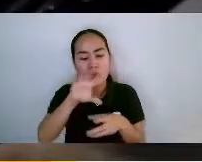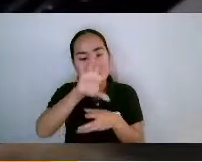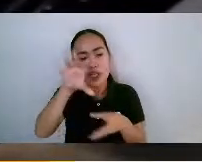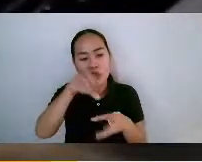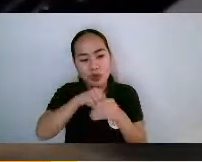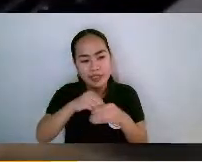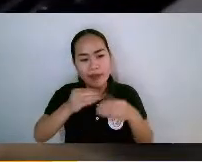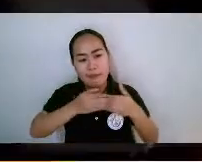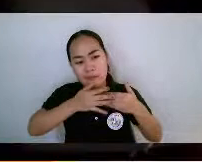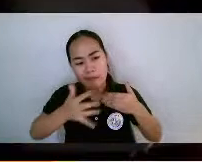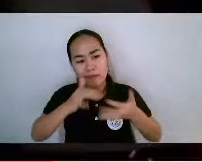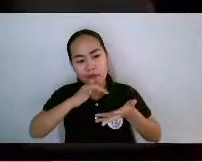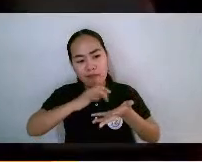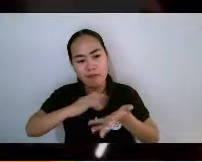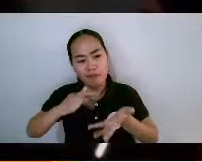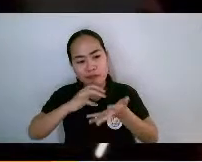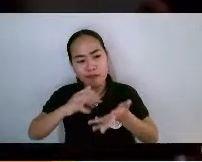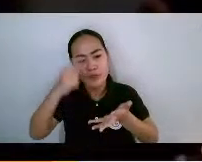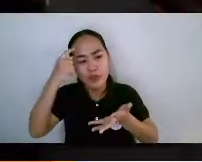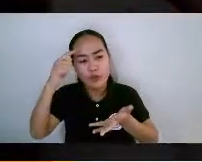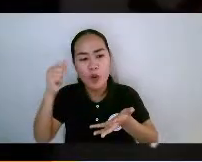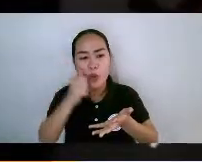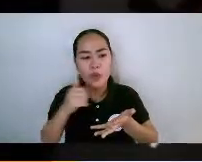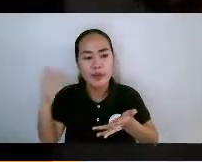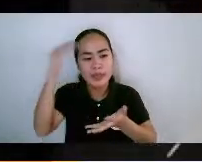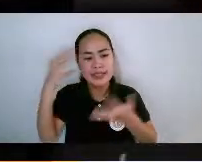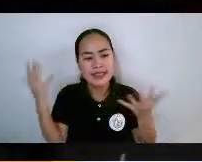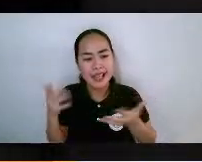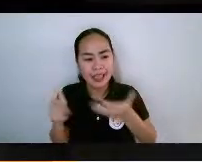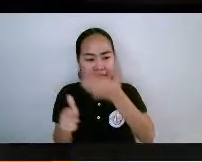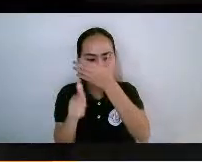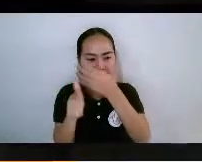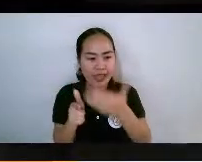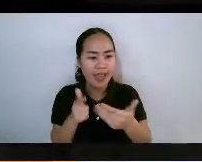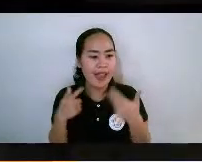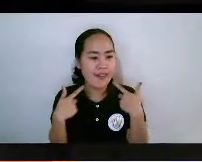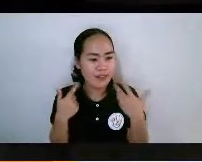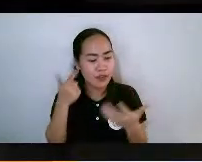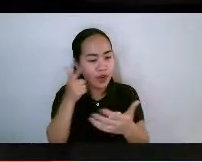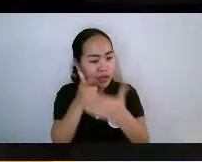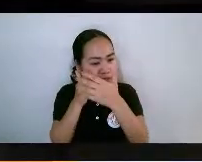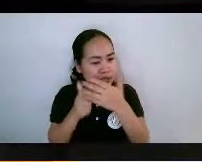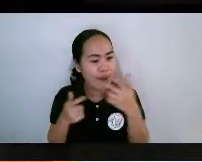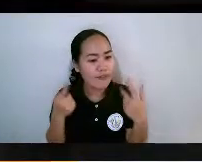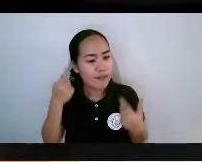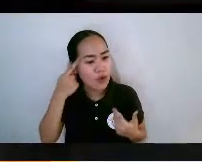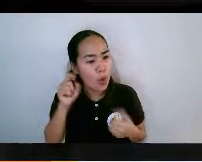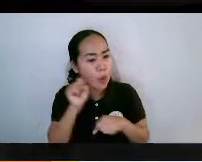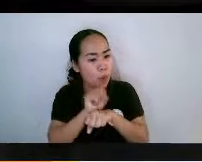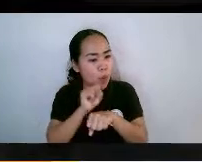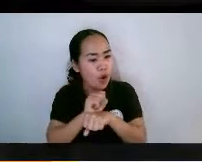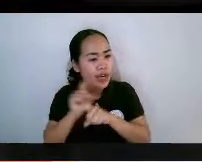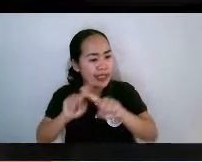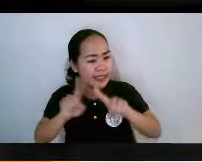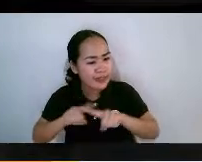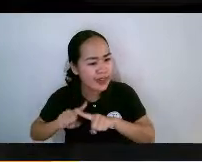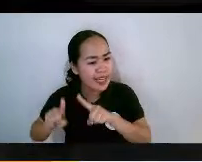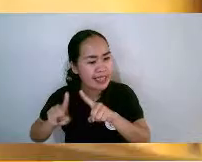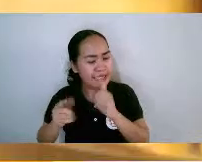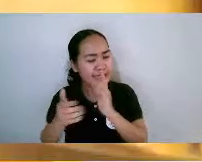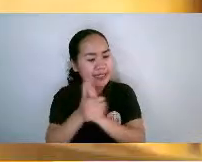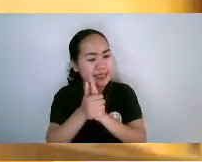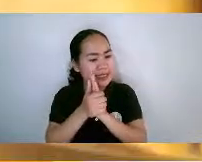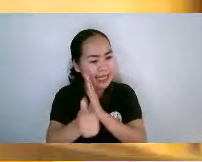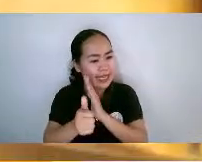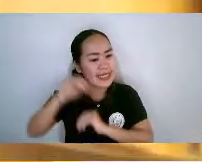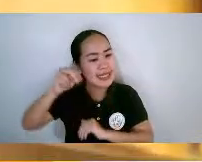learning mechanisms for women in construction, digitalization, and in in-demand skills while